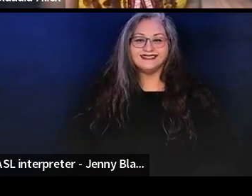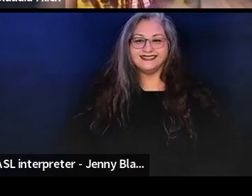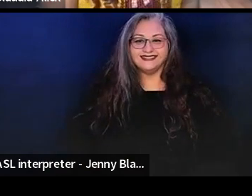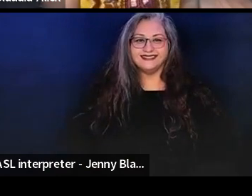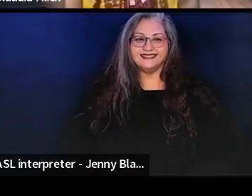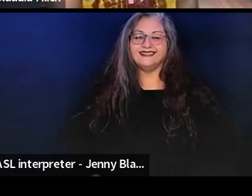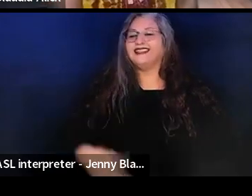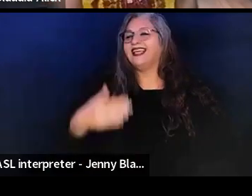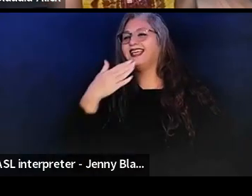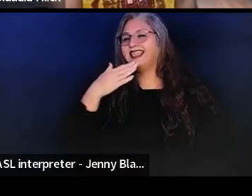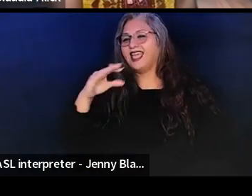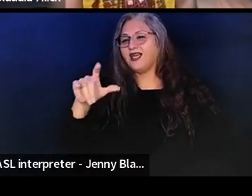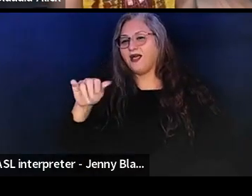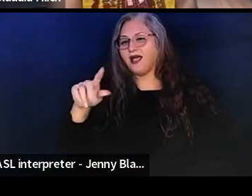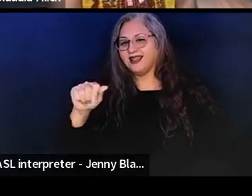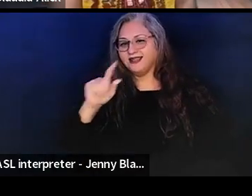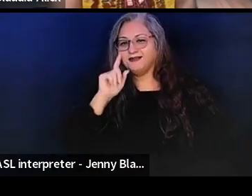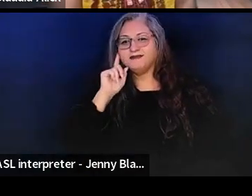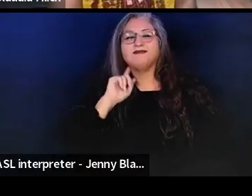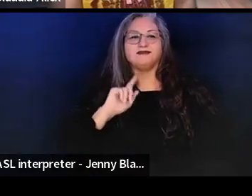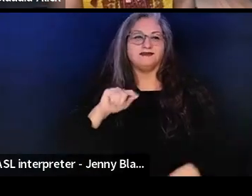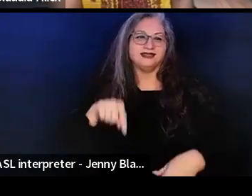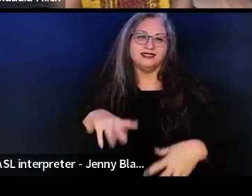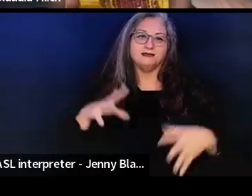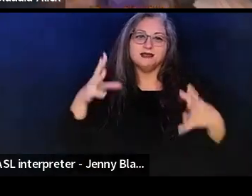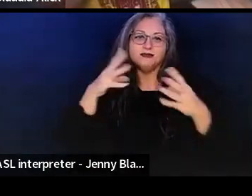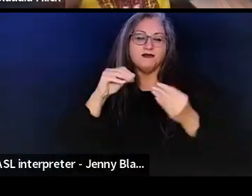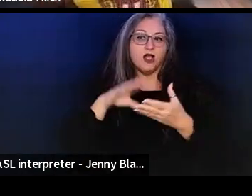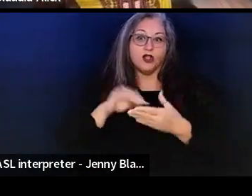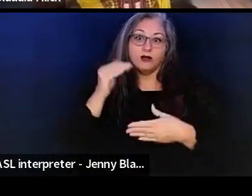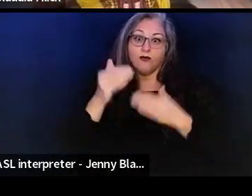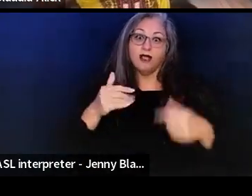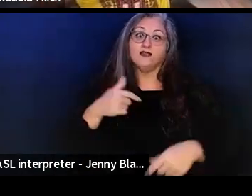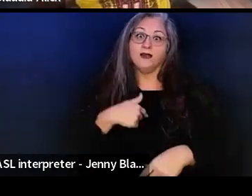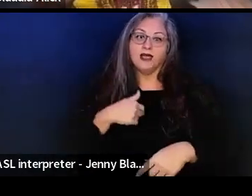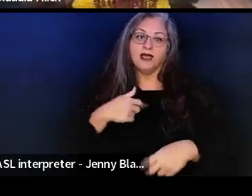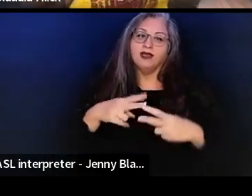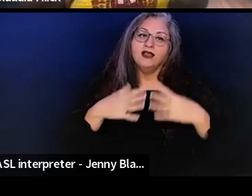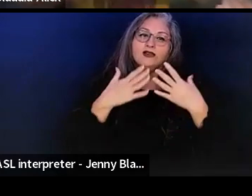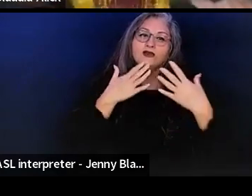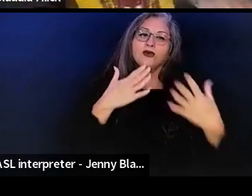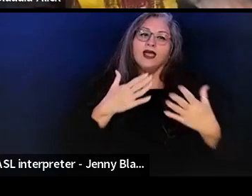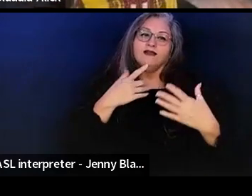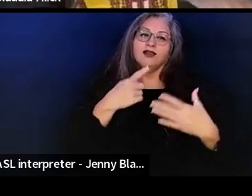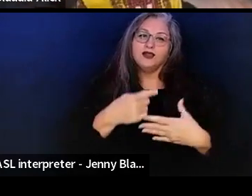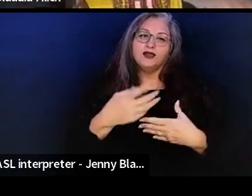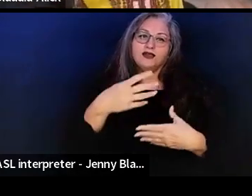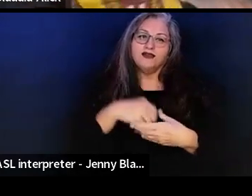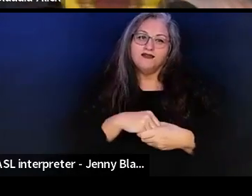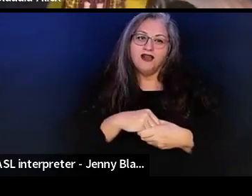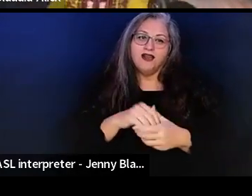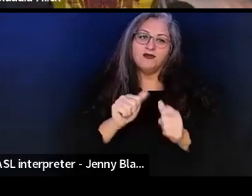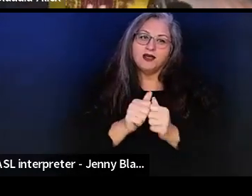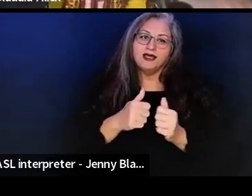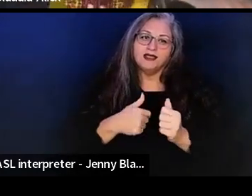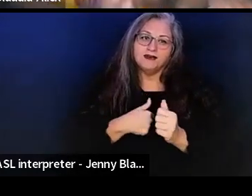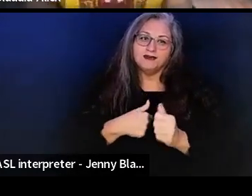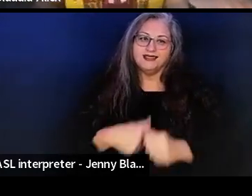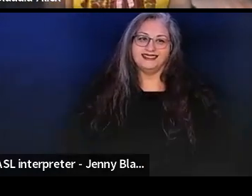Thank you so much, Claudia. This has been such a beautiful learning process for me, and I'm so grateful to have had you by my side throughout all of